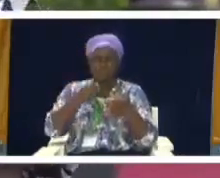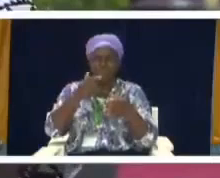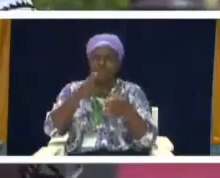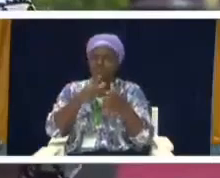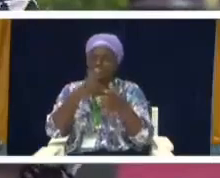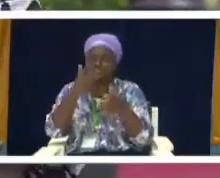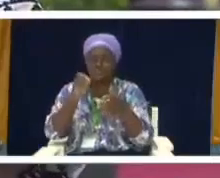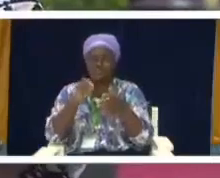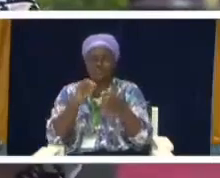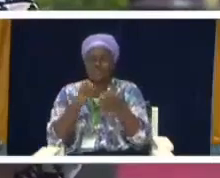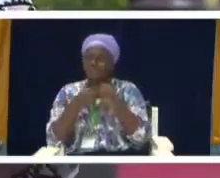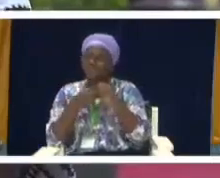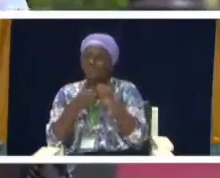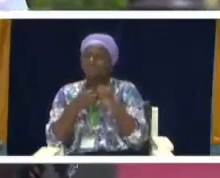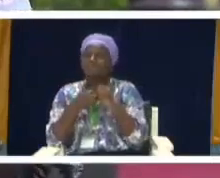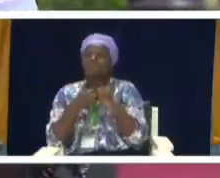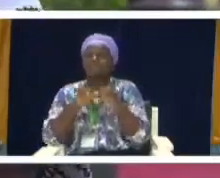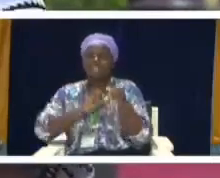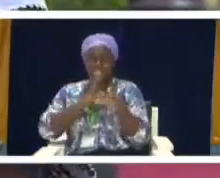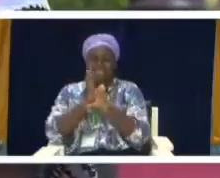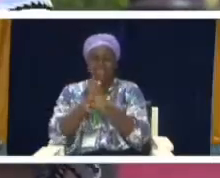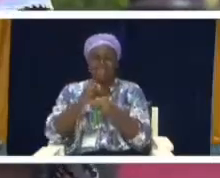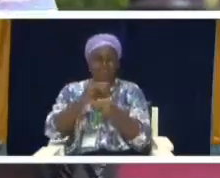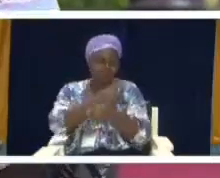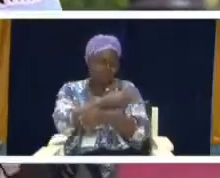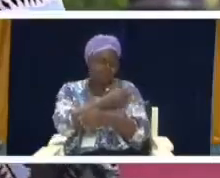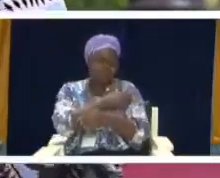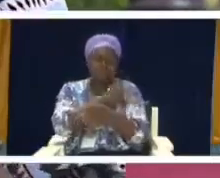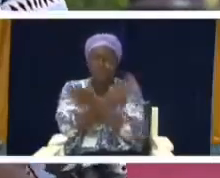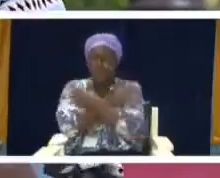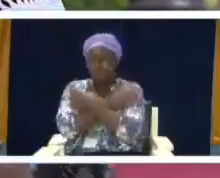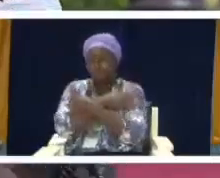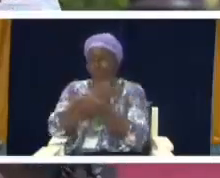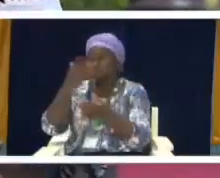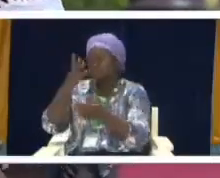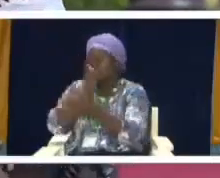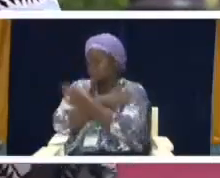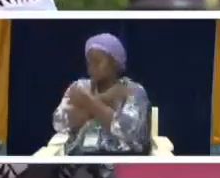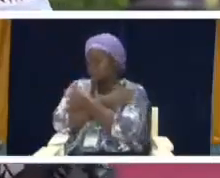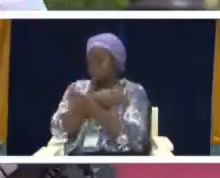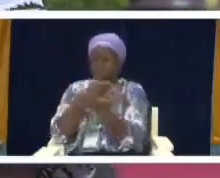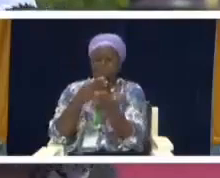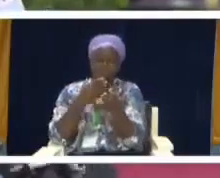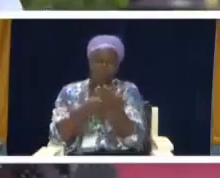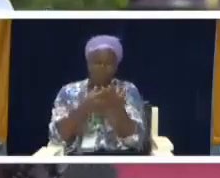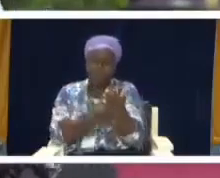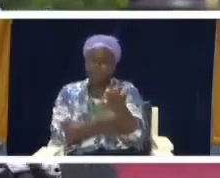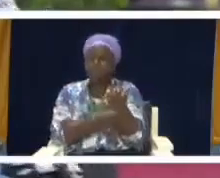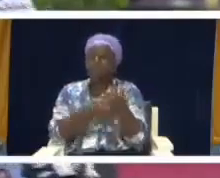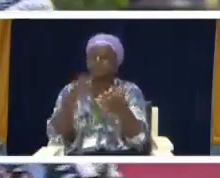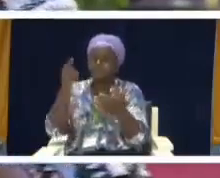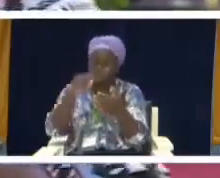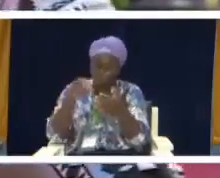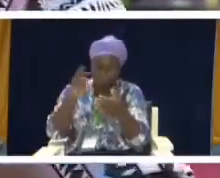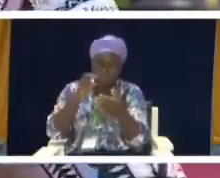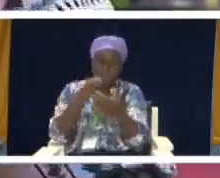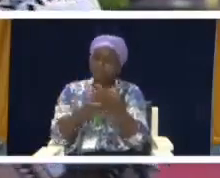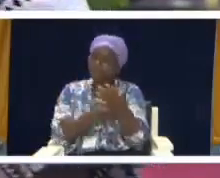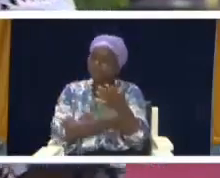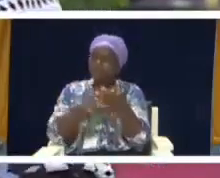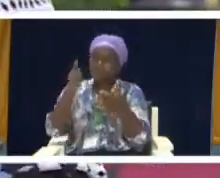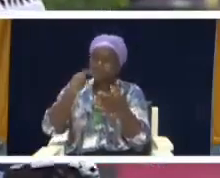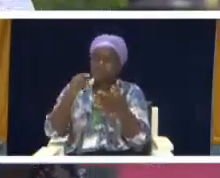very strong. I got to the hospital on Sunday. I was there Sunday, Monday. On Tuesday morning, a doctor just came to me and